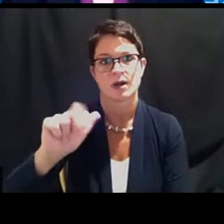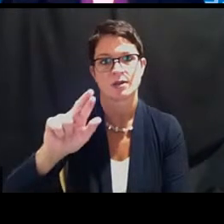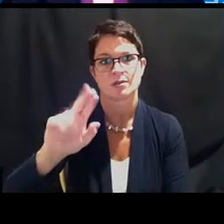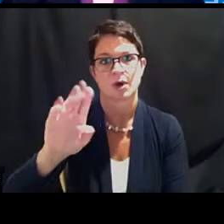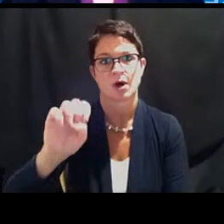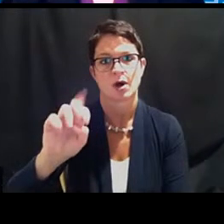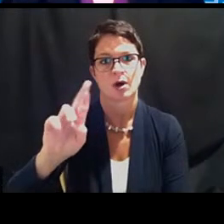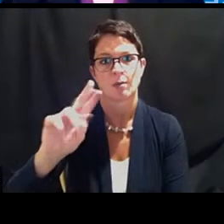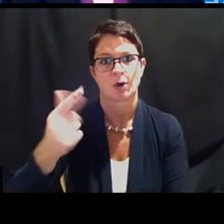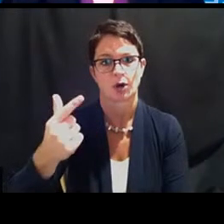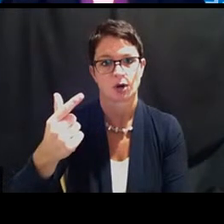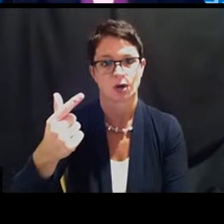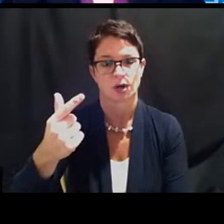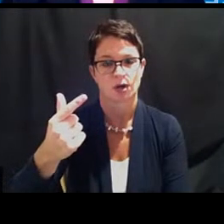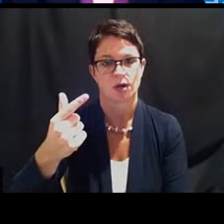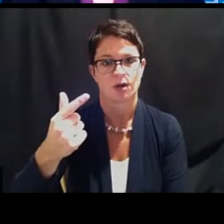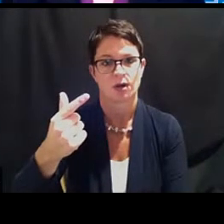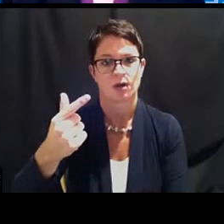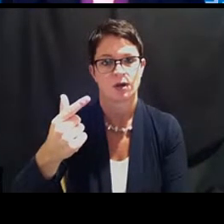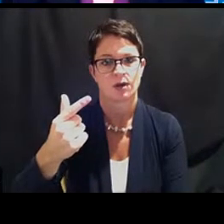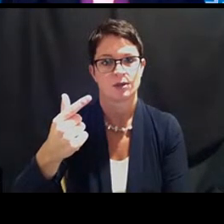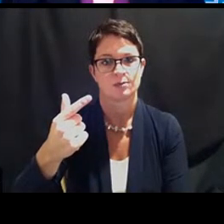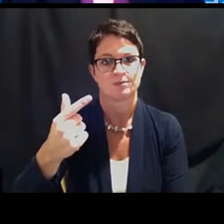Speak up if you're there.